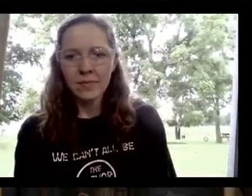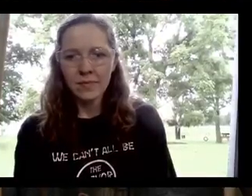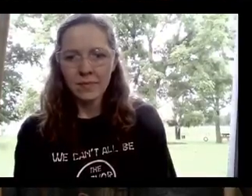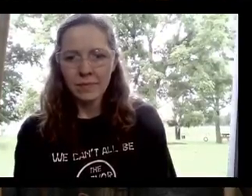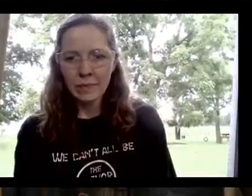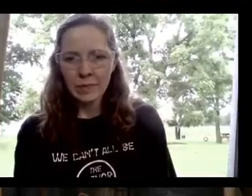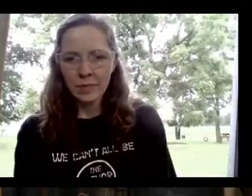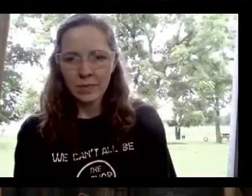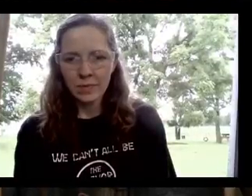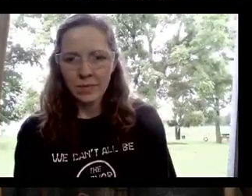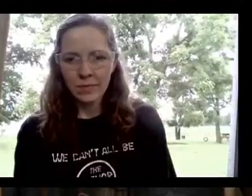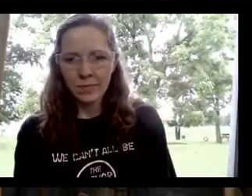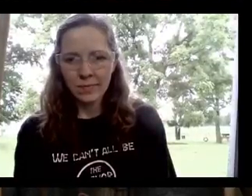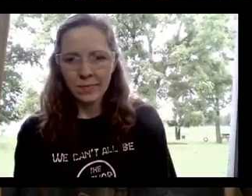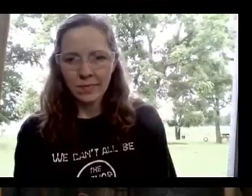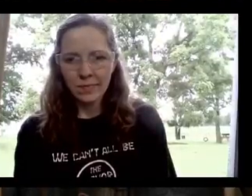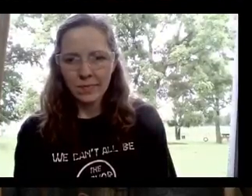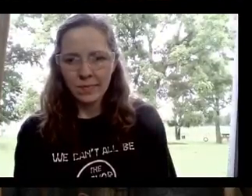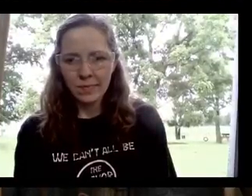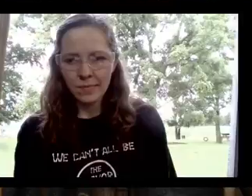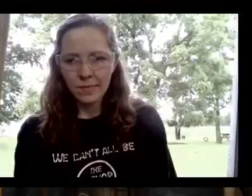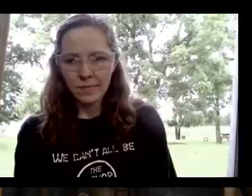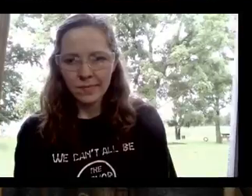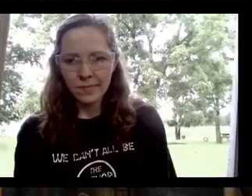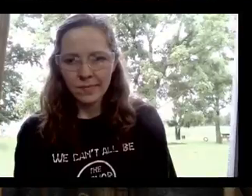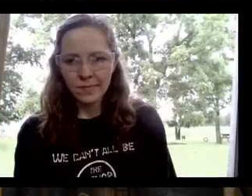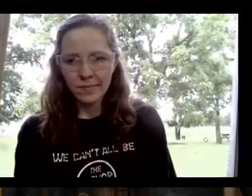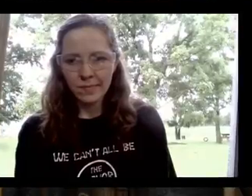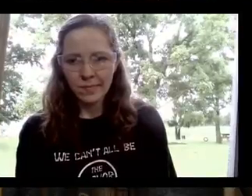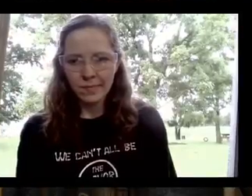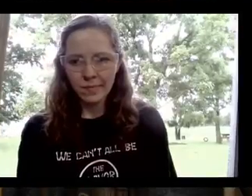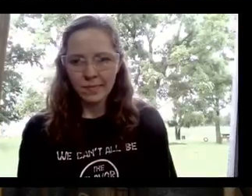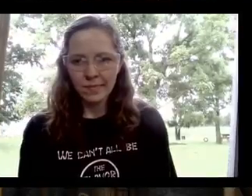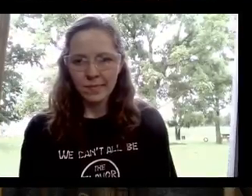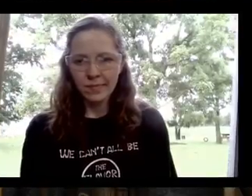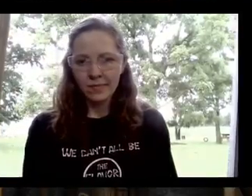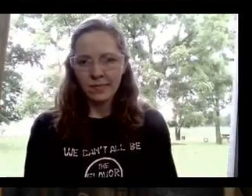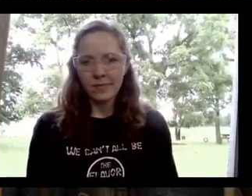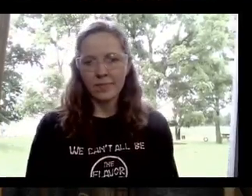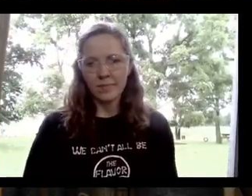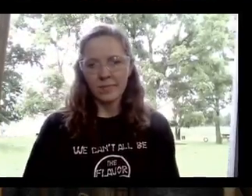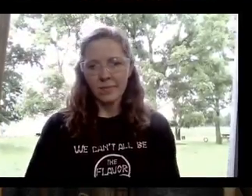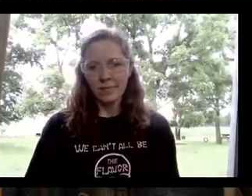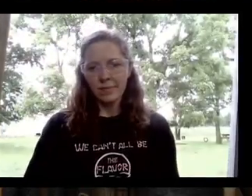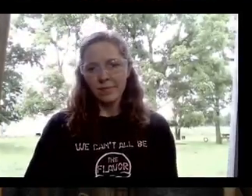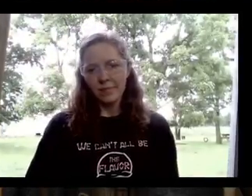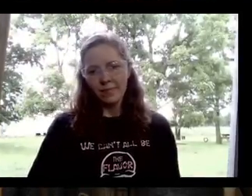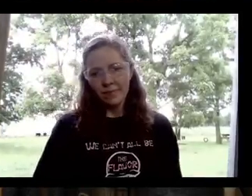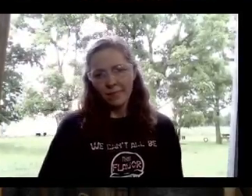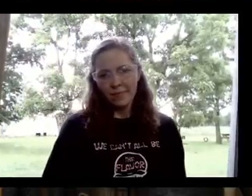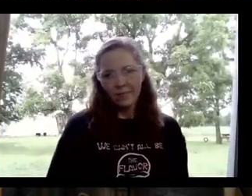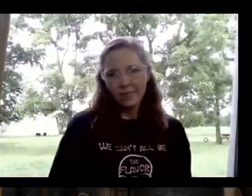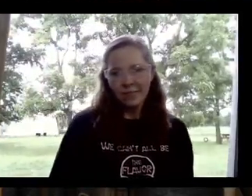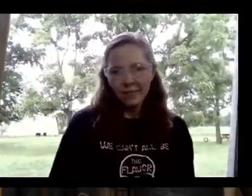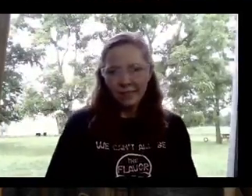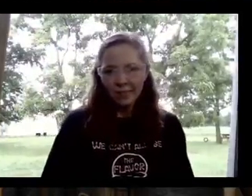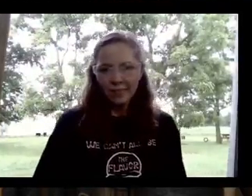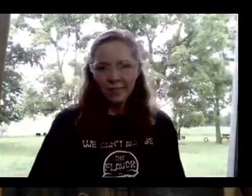It's not as lightweight as probably what a linen shirt would be, is my guess.